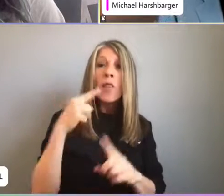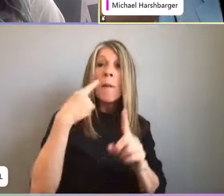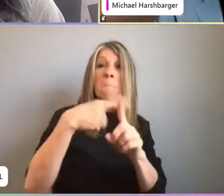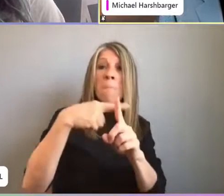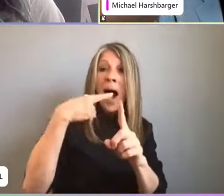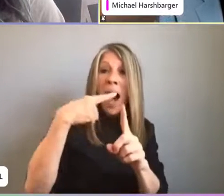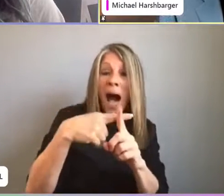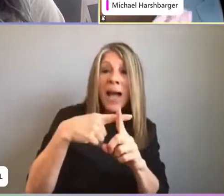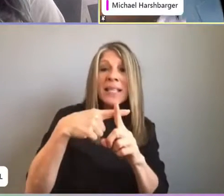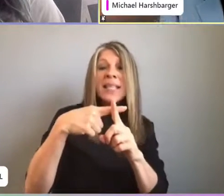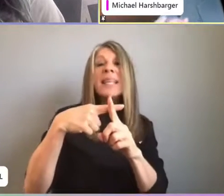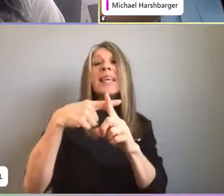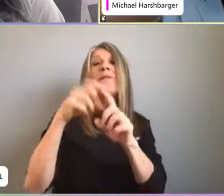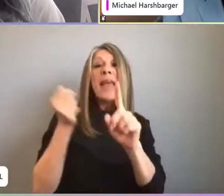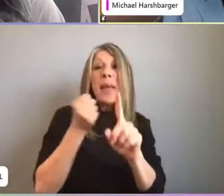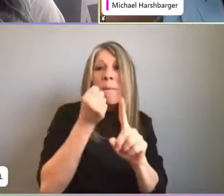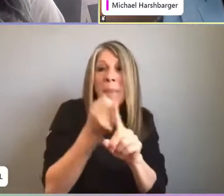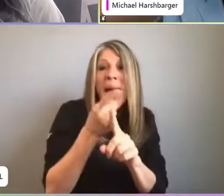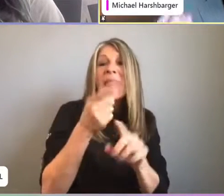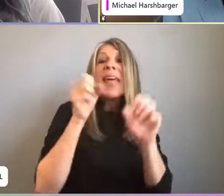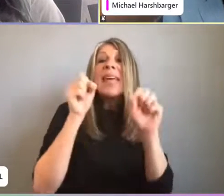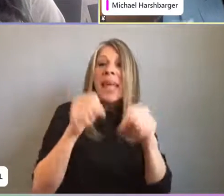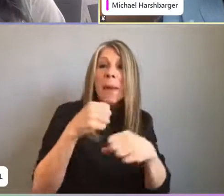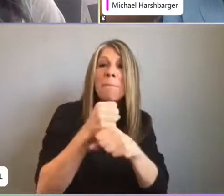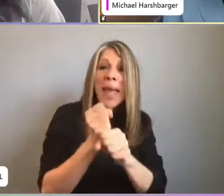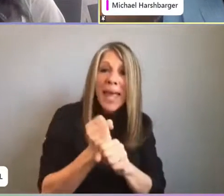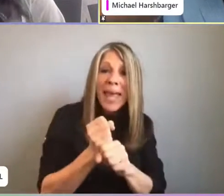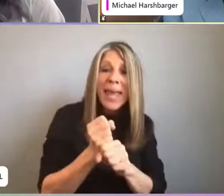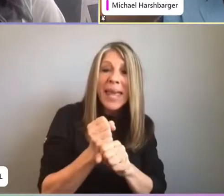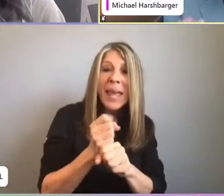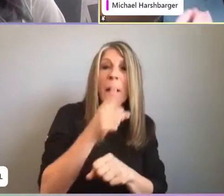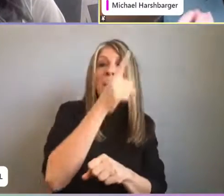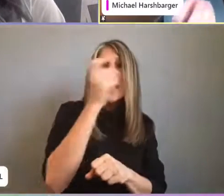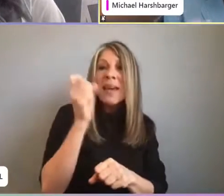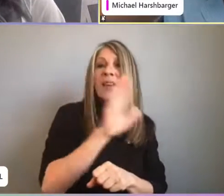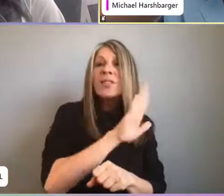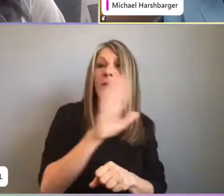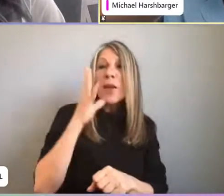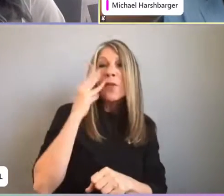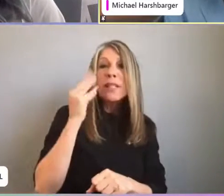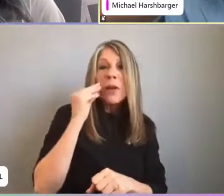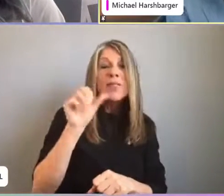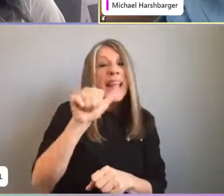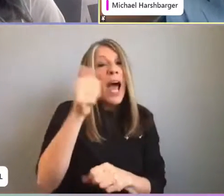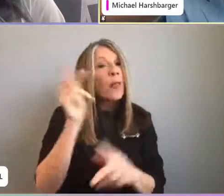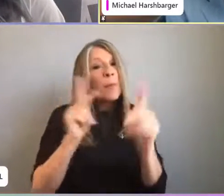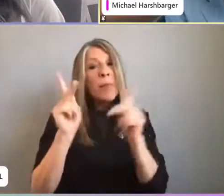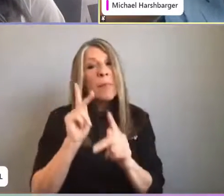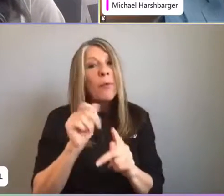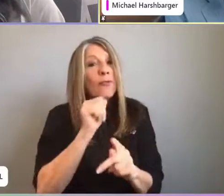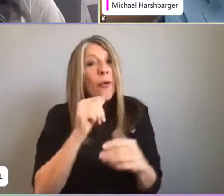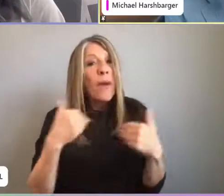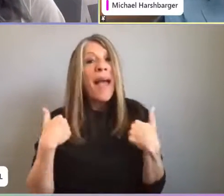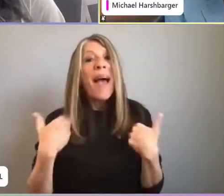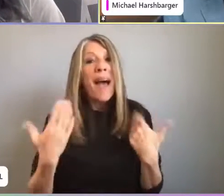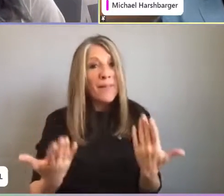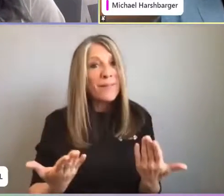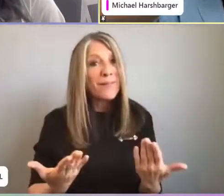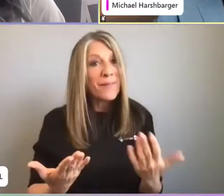market impacts they can make because of their experiences that other people don't have,